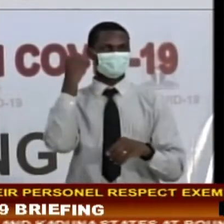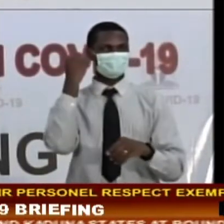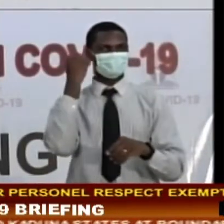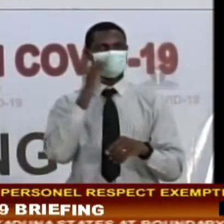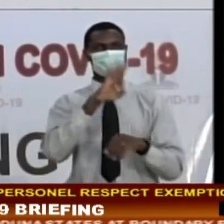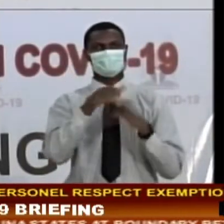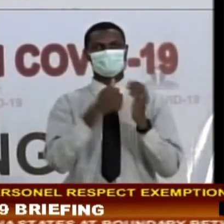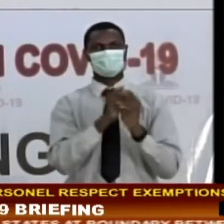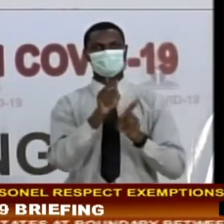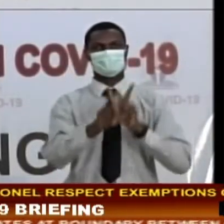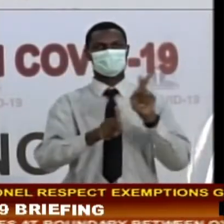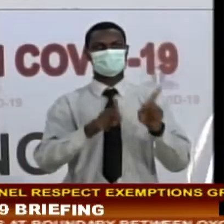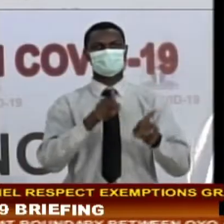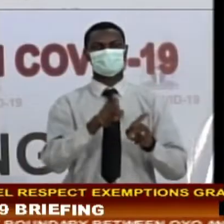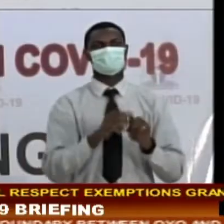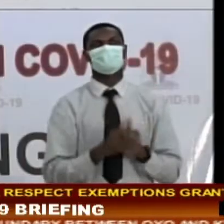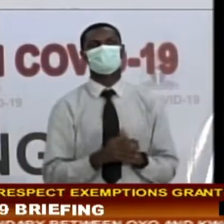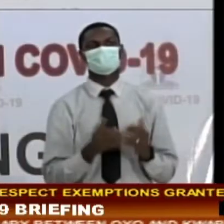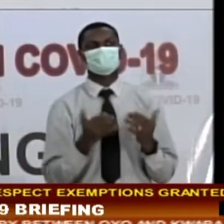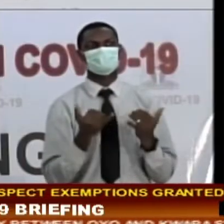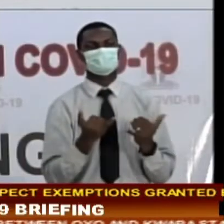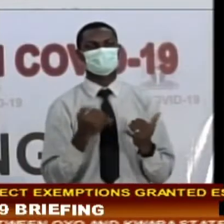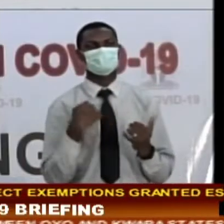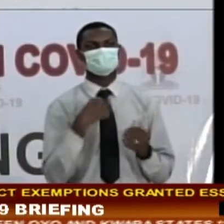everybody the issue of